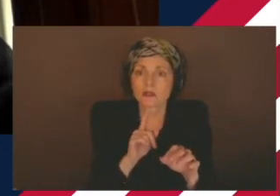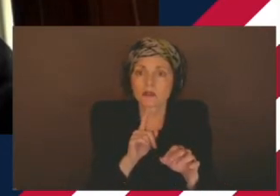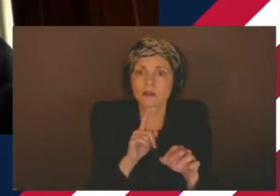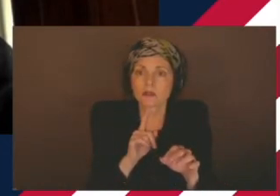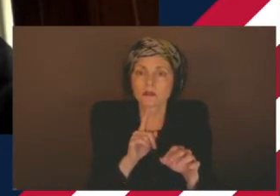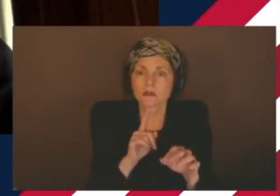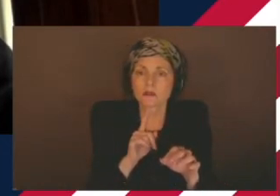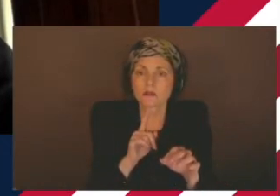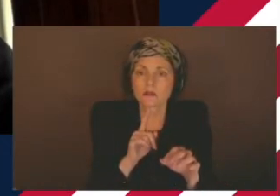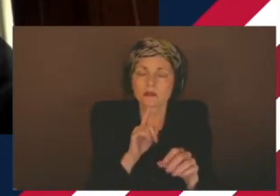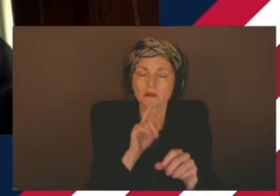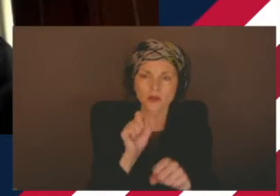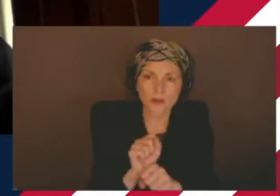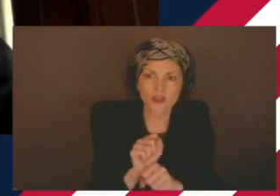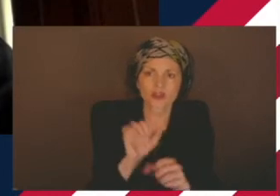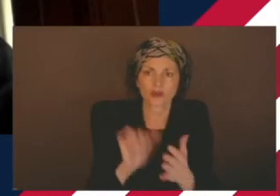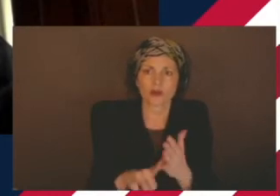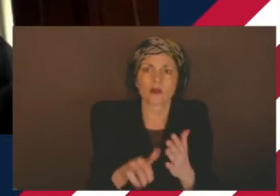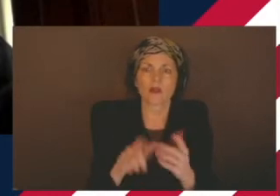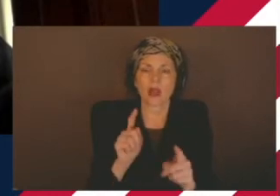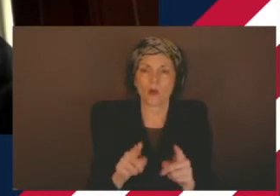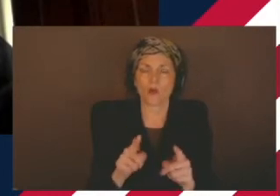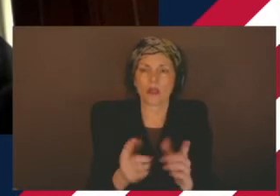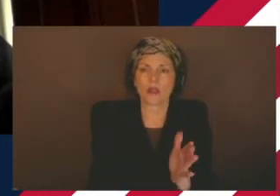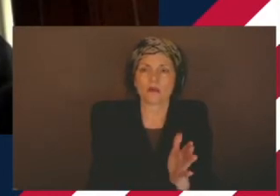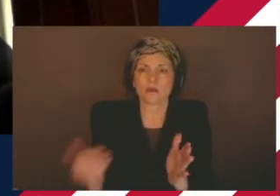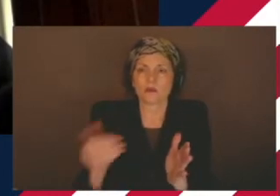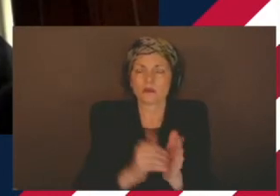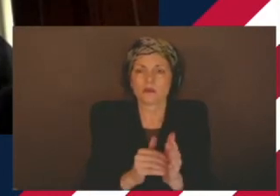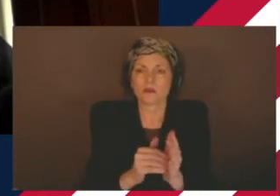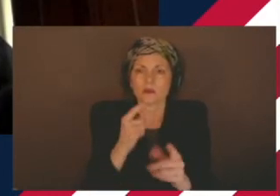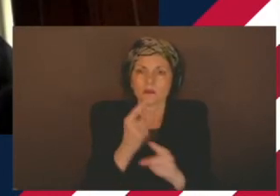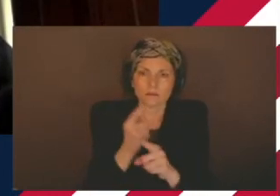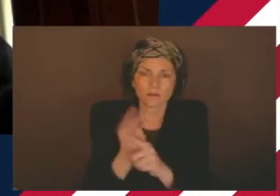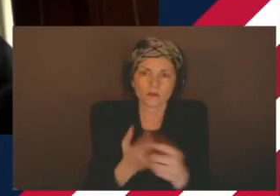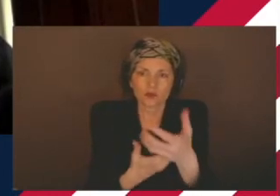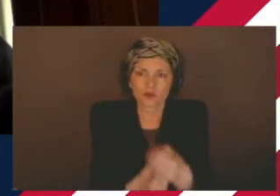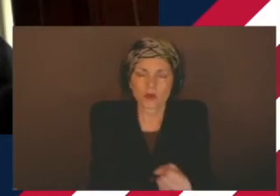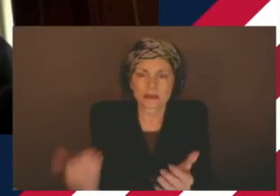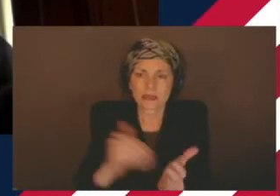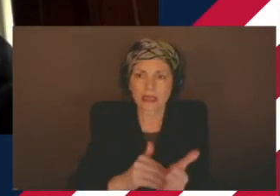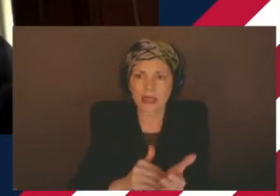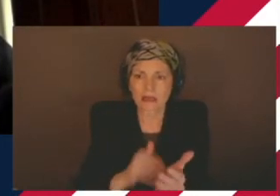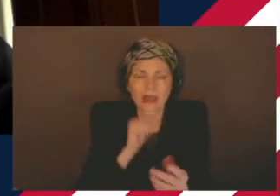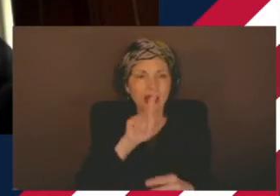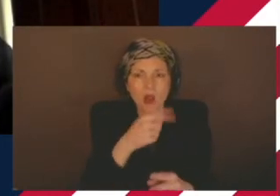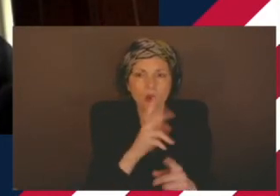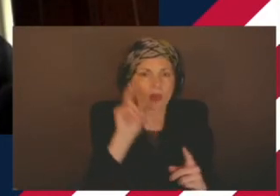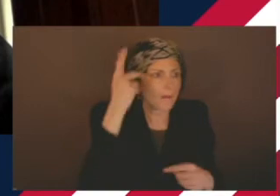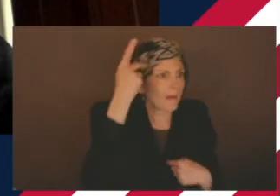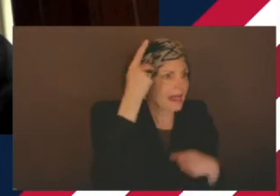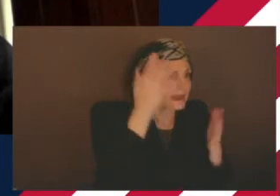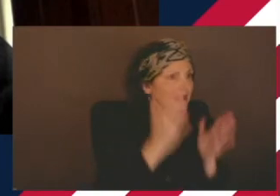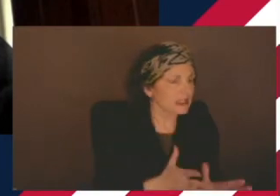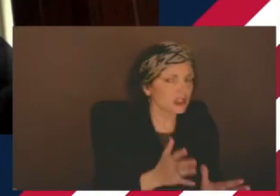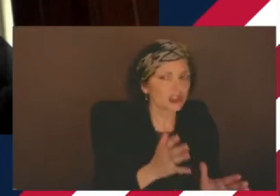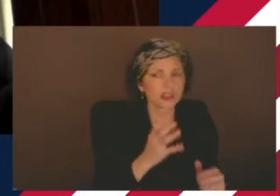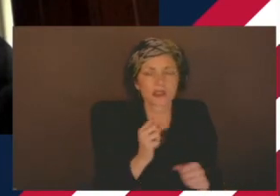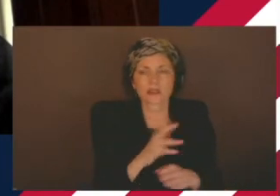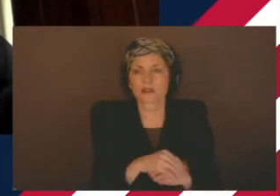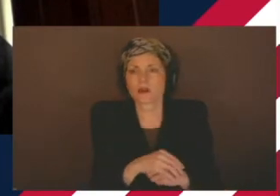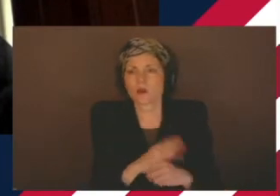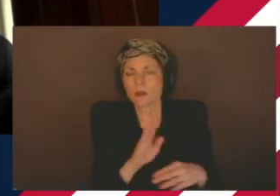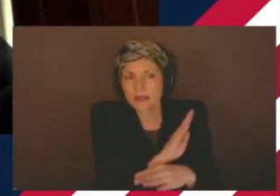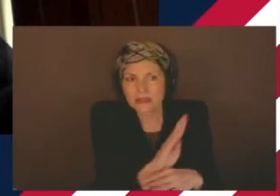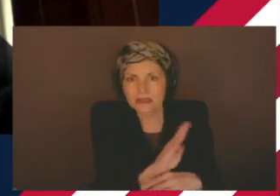We need to show that democracy produces results that benefit people, not just politicians or corporations. This requires breaking down stovepipes between